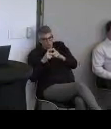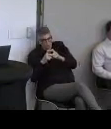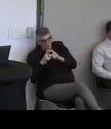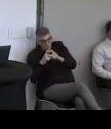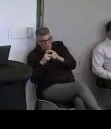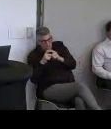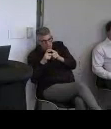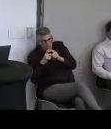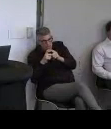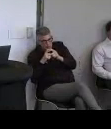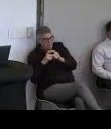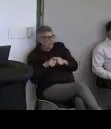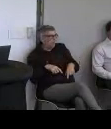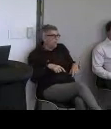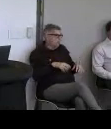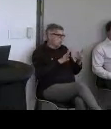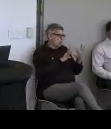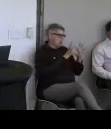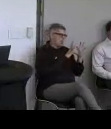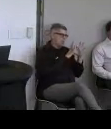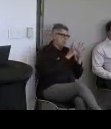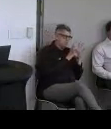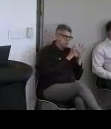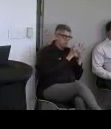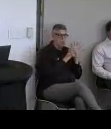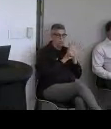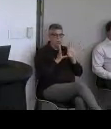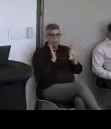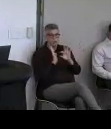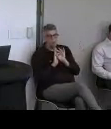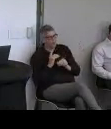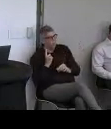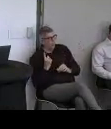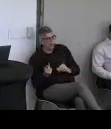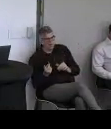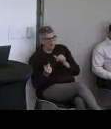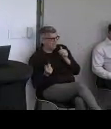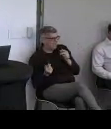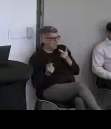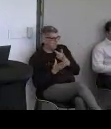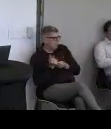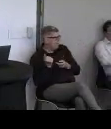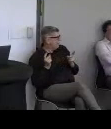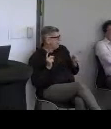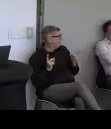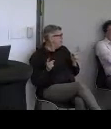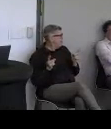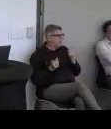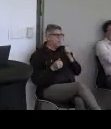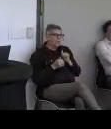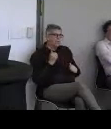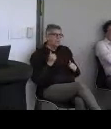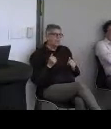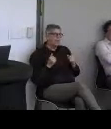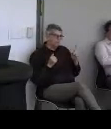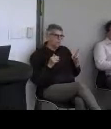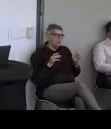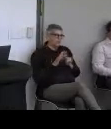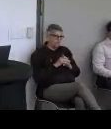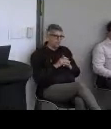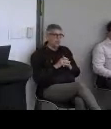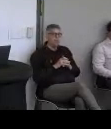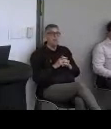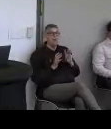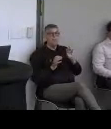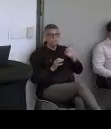same as a small solid circle. So we would choose one or the other and just make sure that each instance of it on the map feels the same,